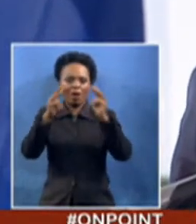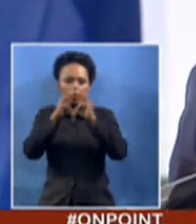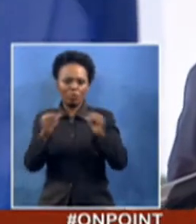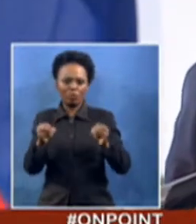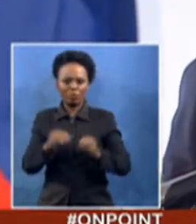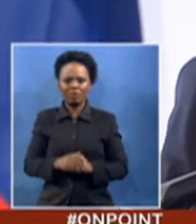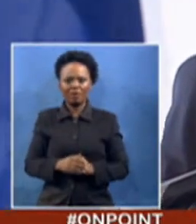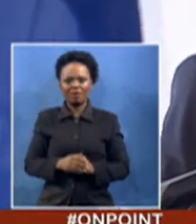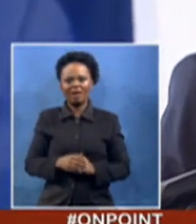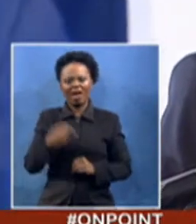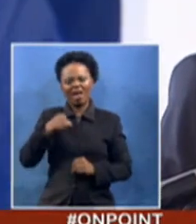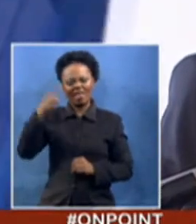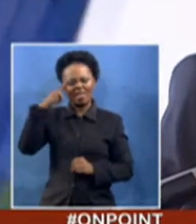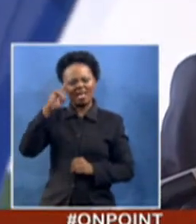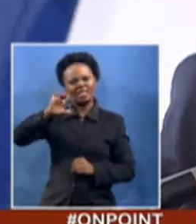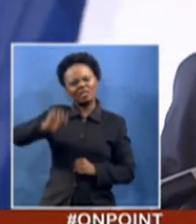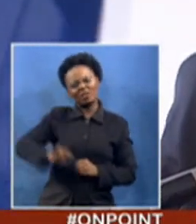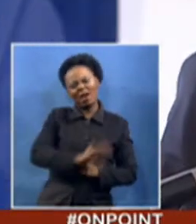the second